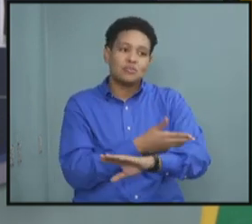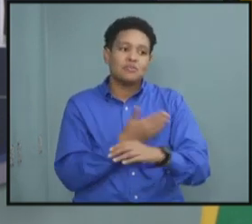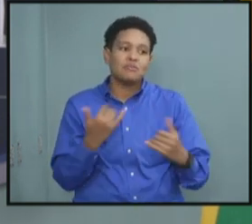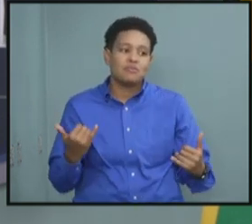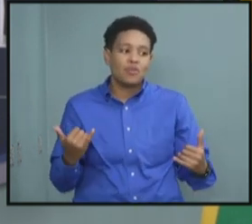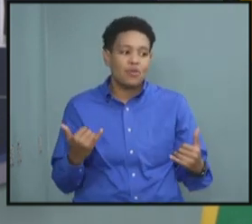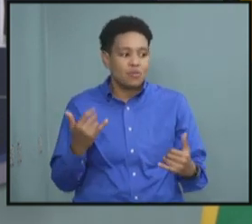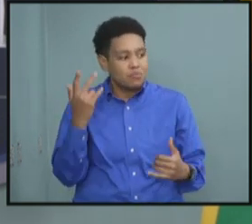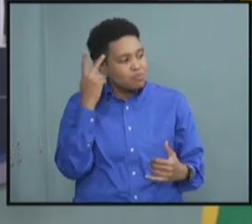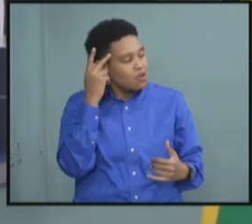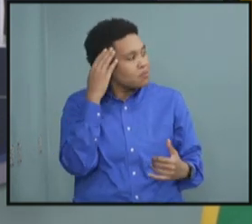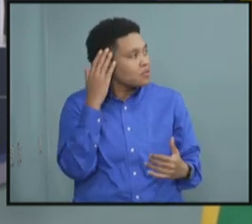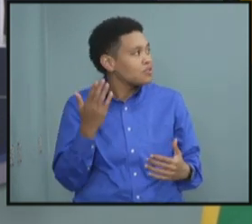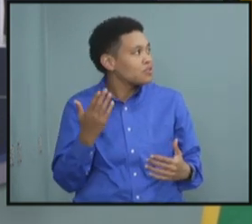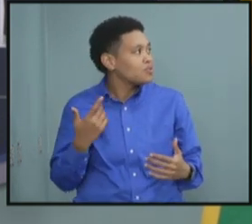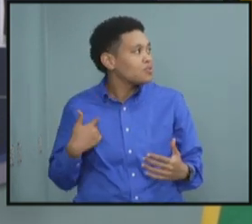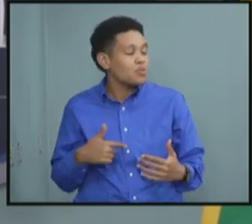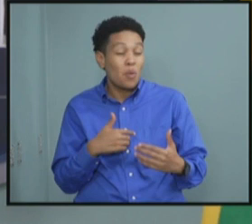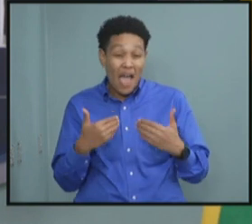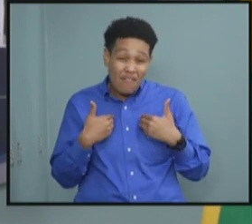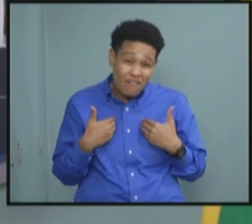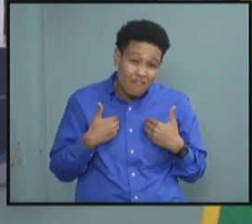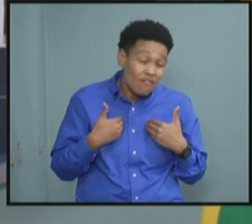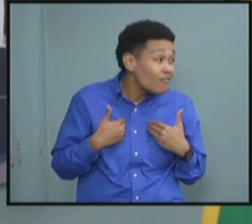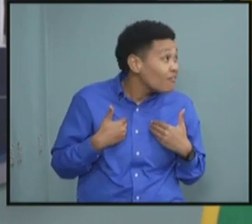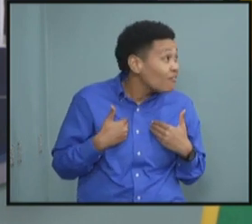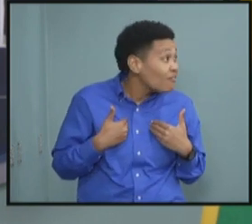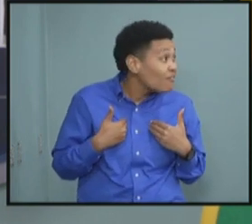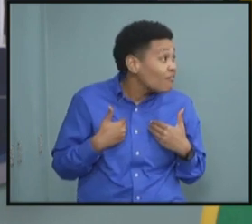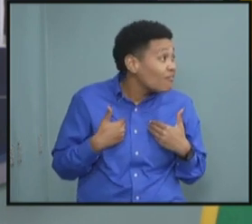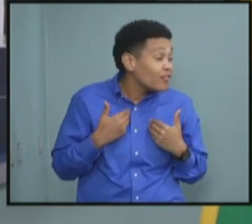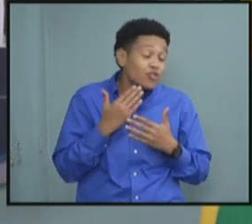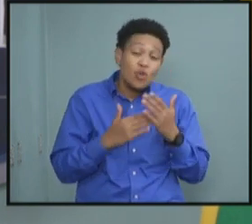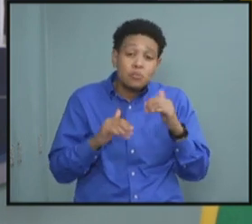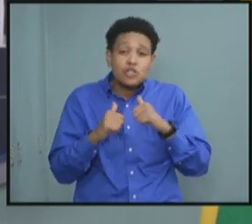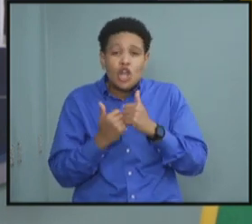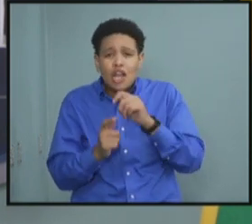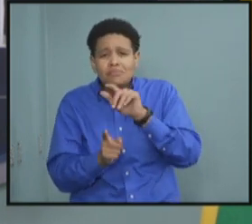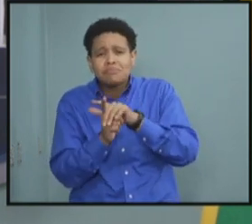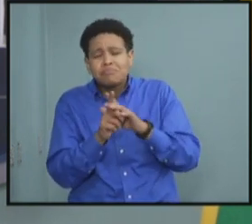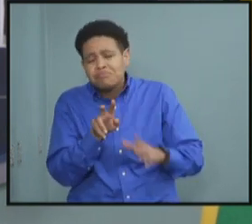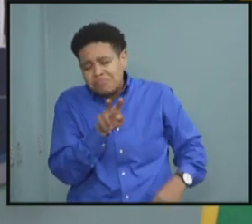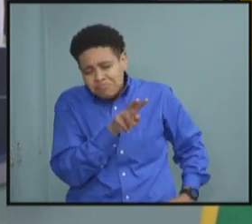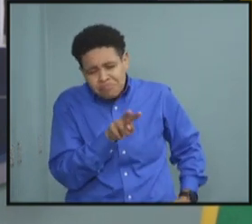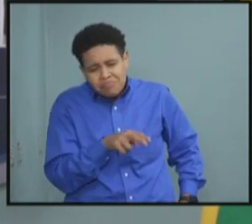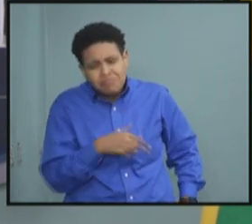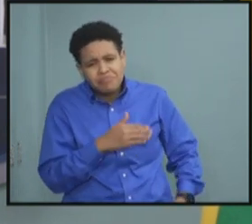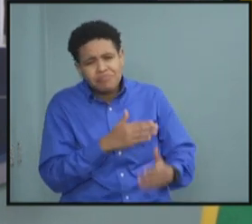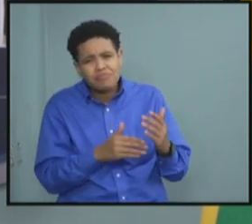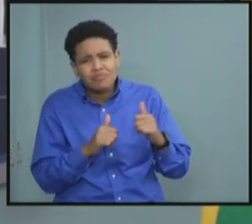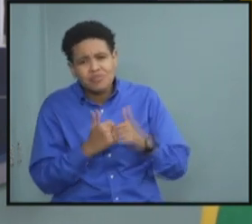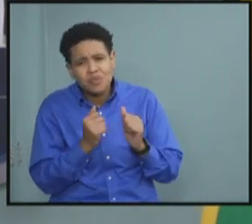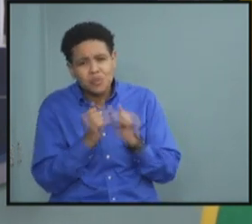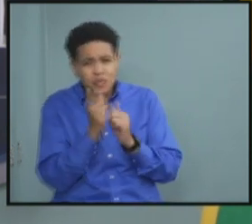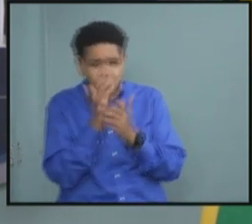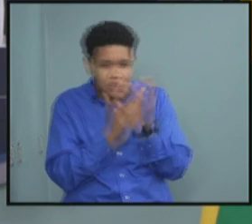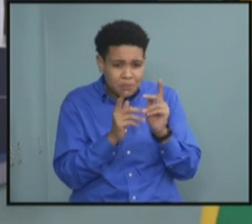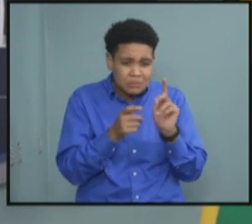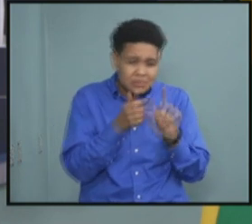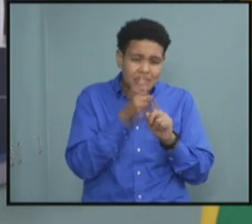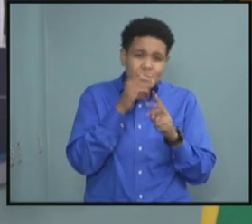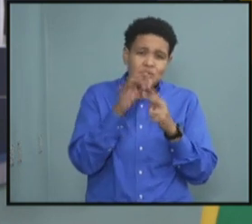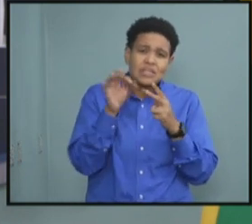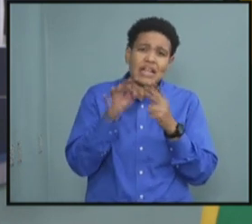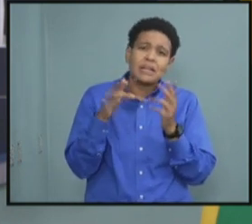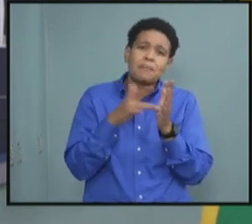Prime Minister. We have had some challenges with some persons who have selected